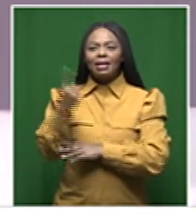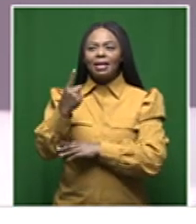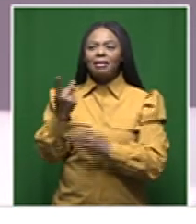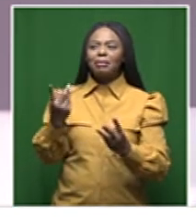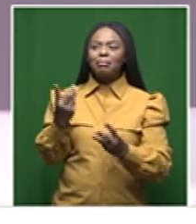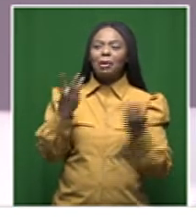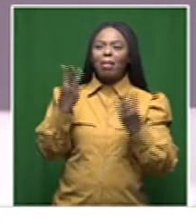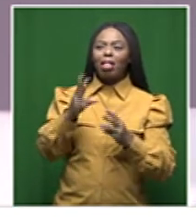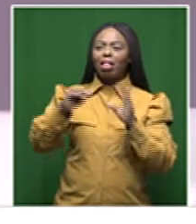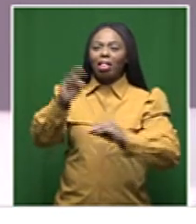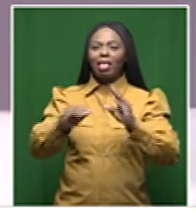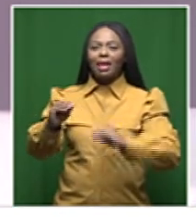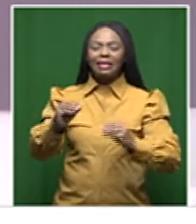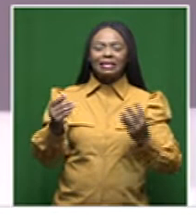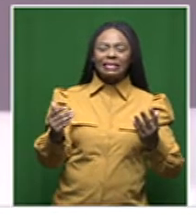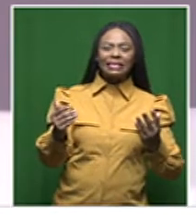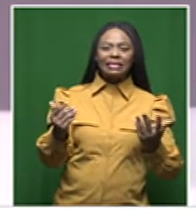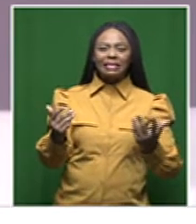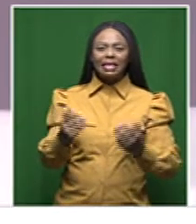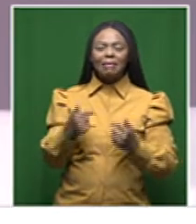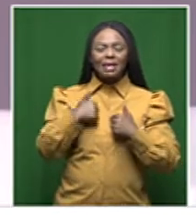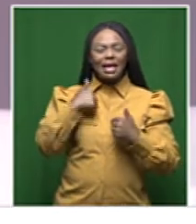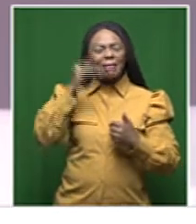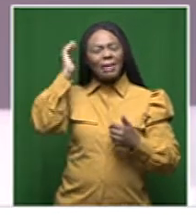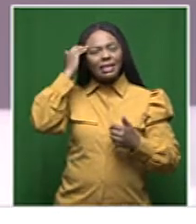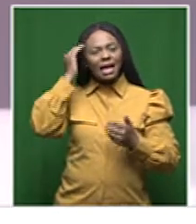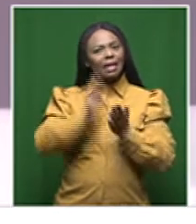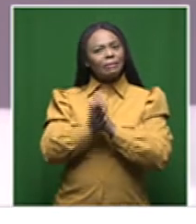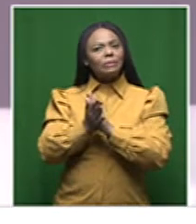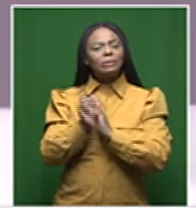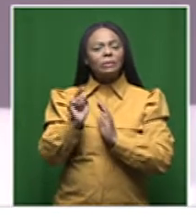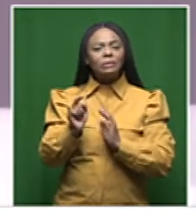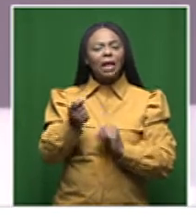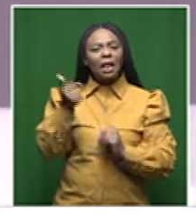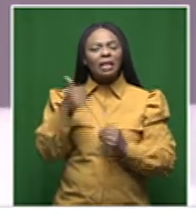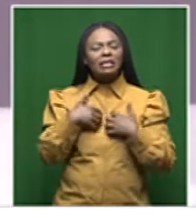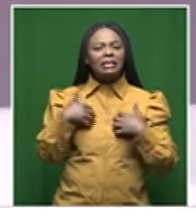mentally, depression. So whatever that people say, even slight questions like,